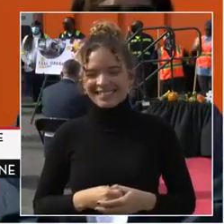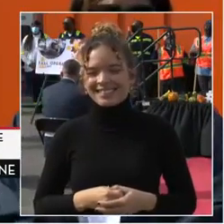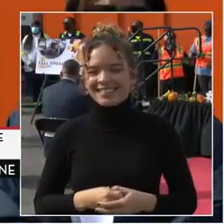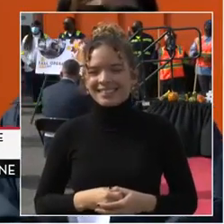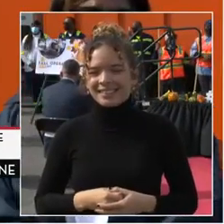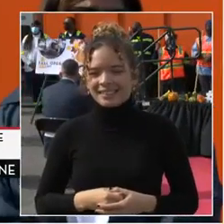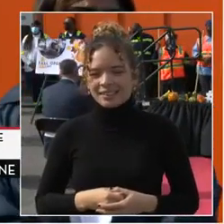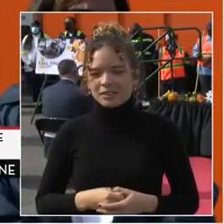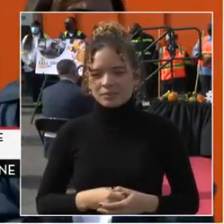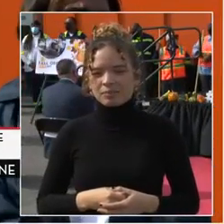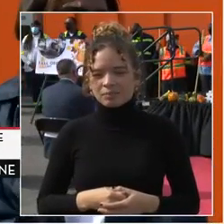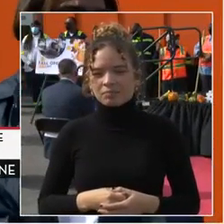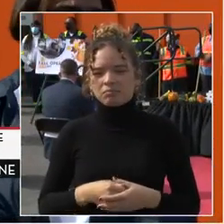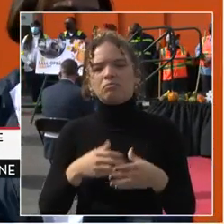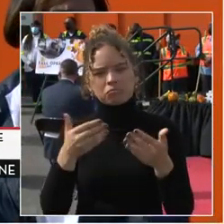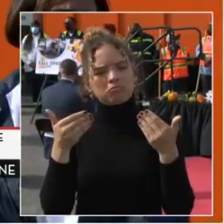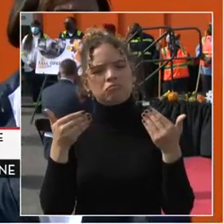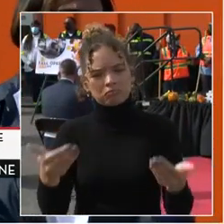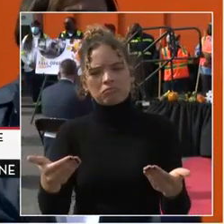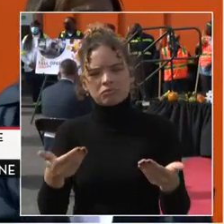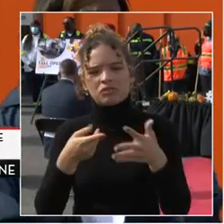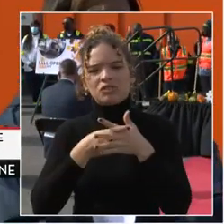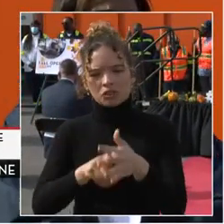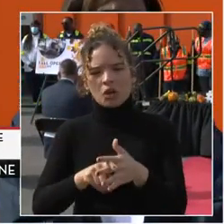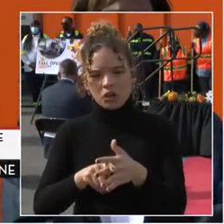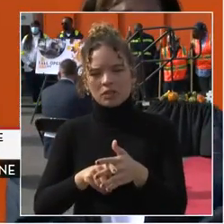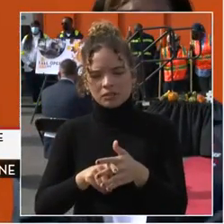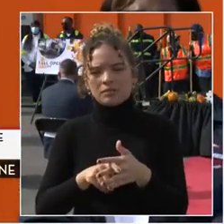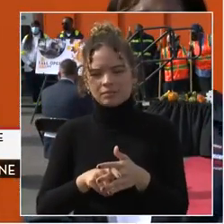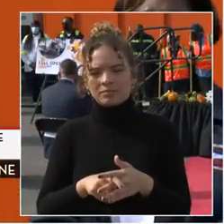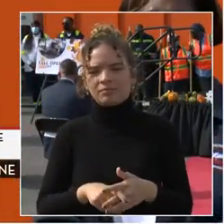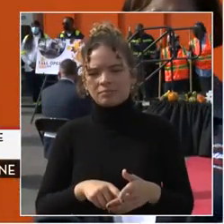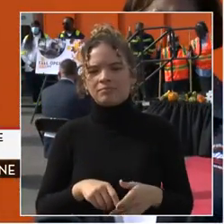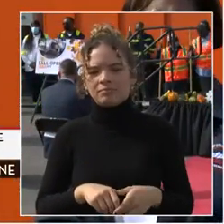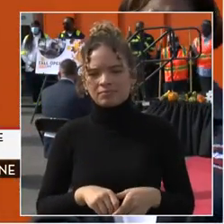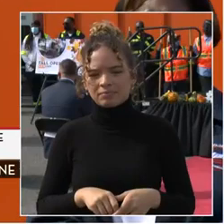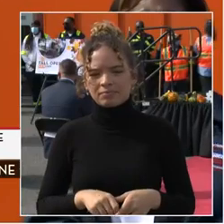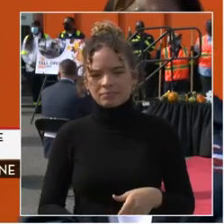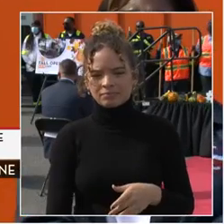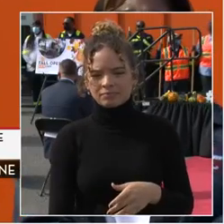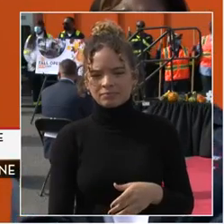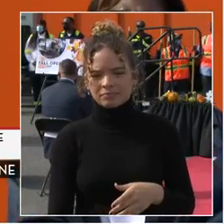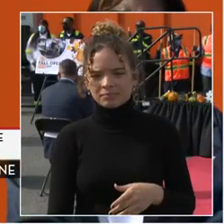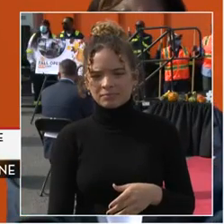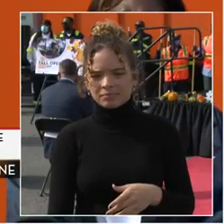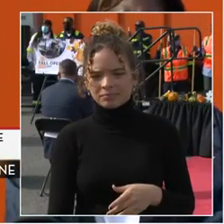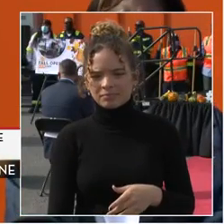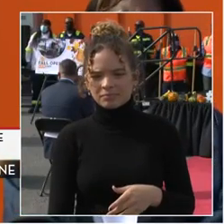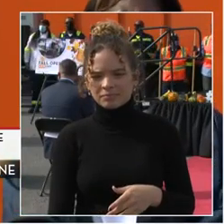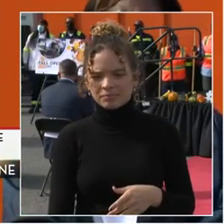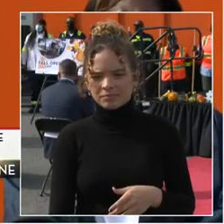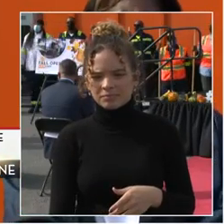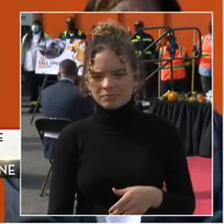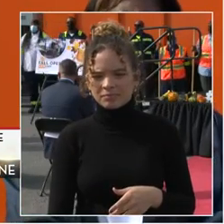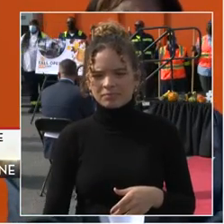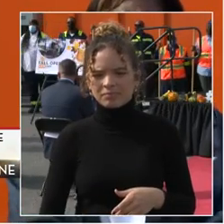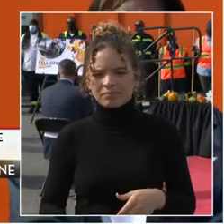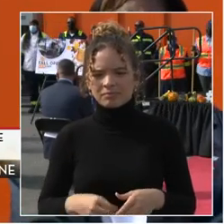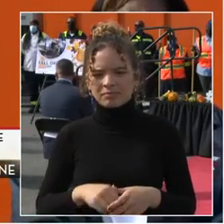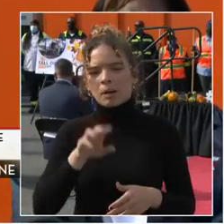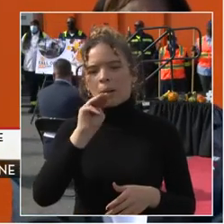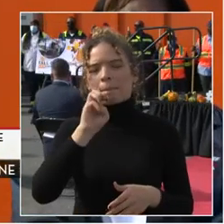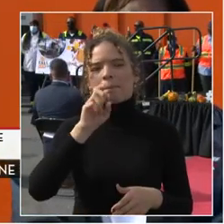members of the press, and if there are any community questions, I'll take them. Yes, Sam. Yes, Mayor. I